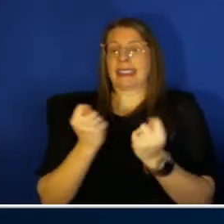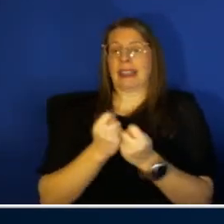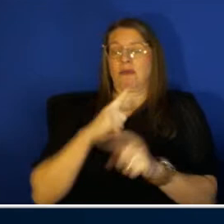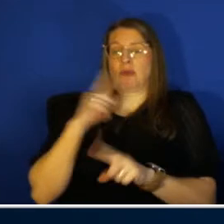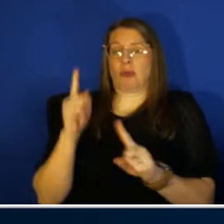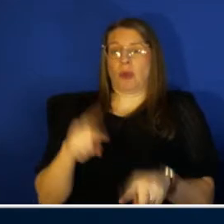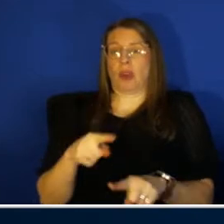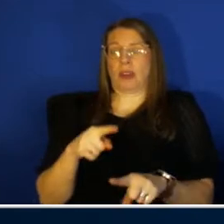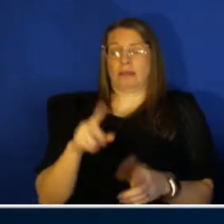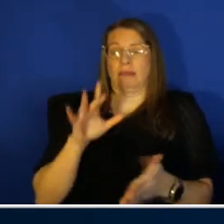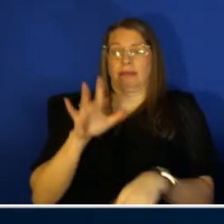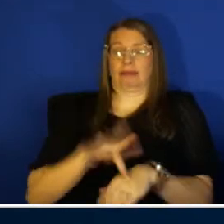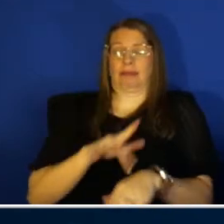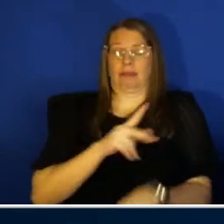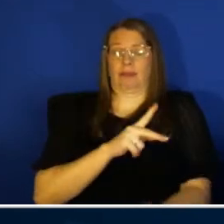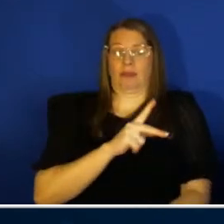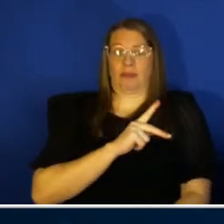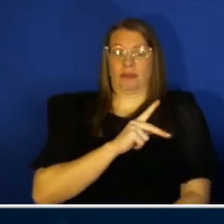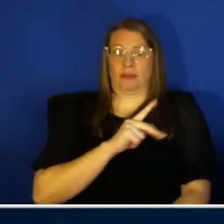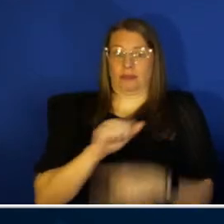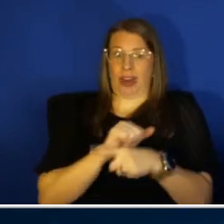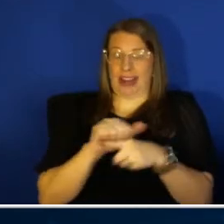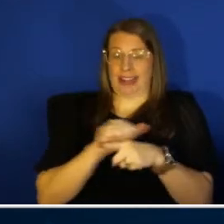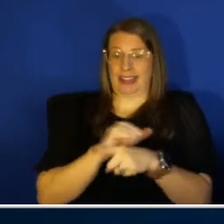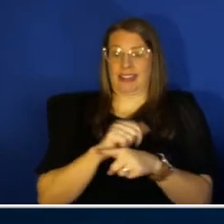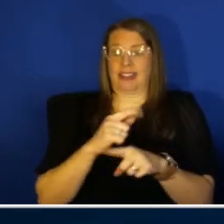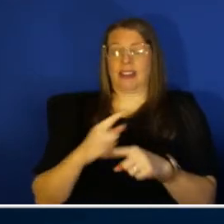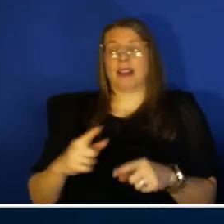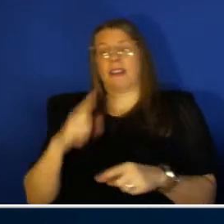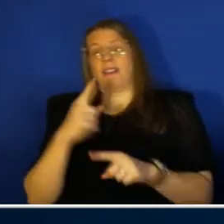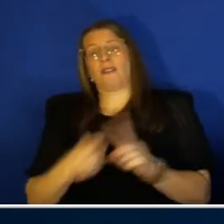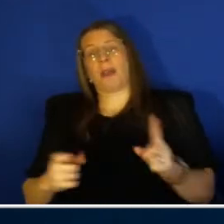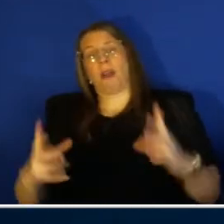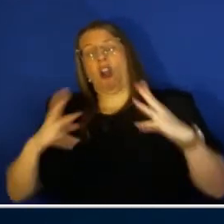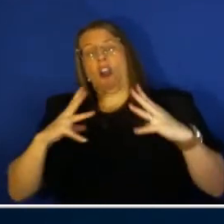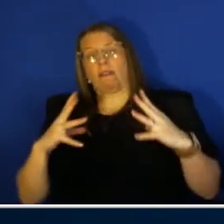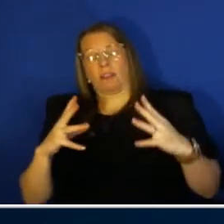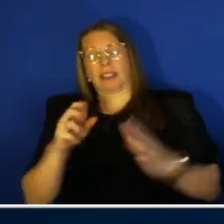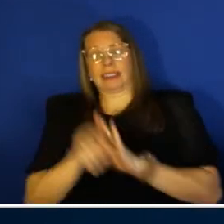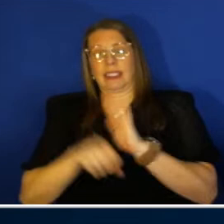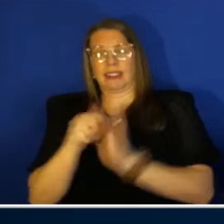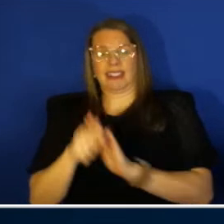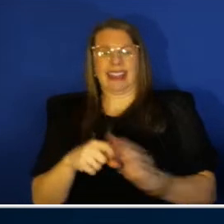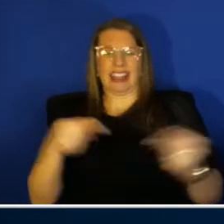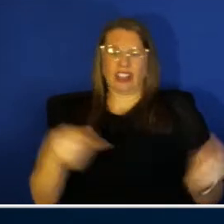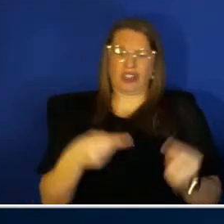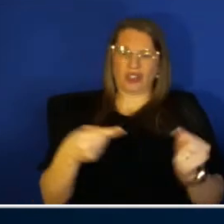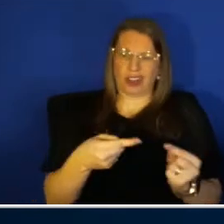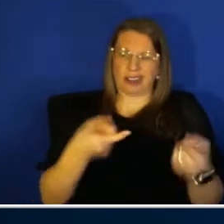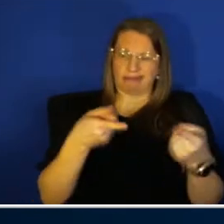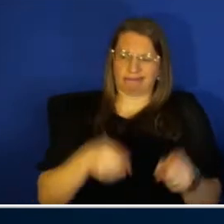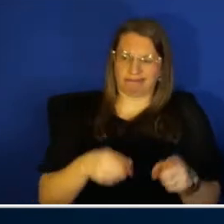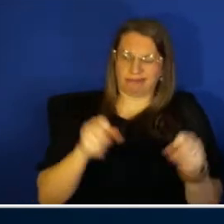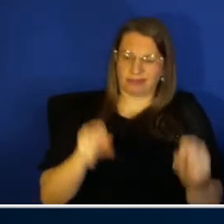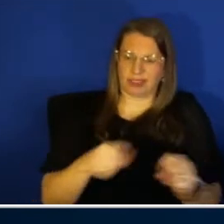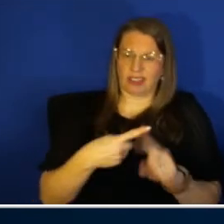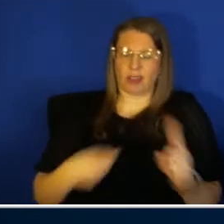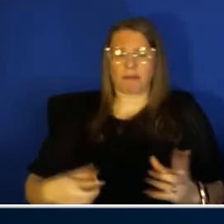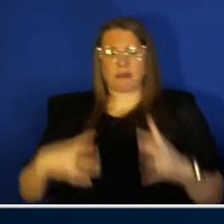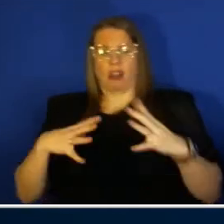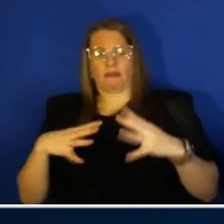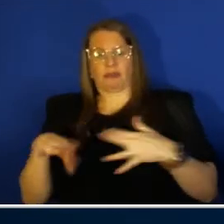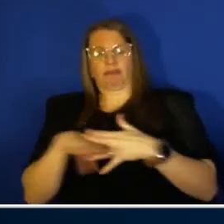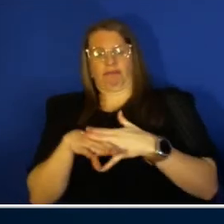season. Injuries could be a concern. What injuries are players most prone to coming out of the off season? What are you particularly